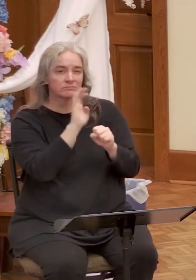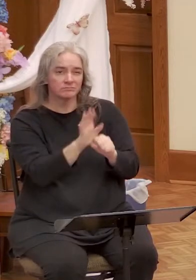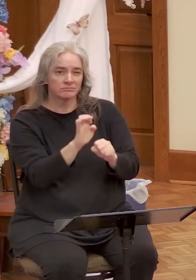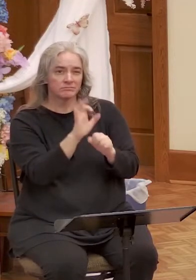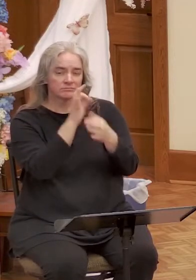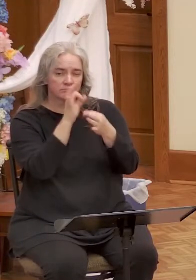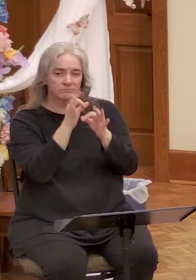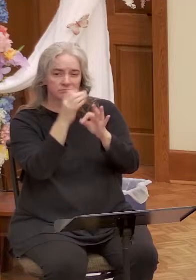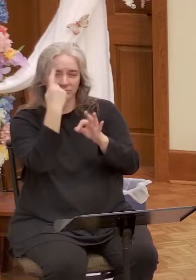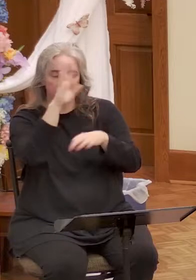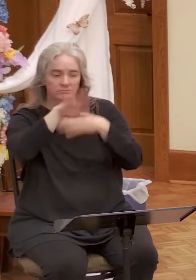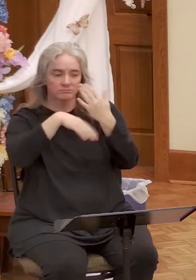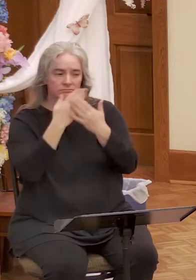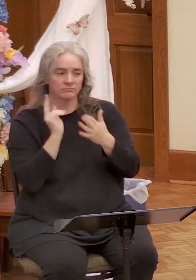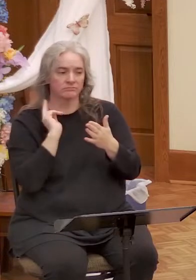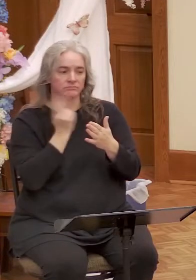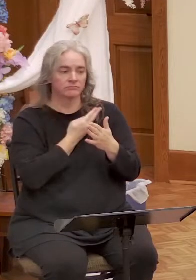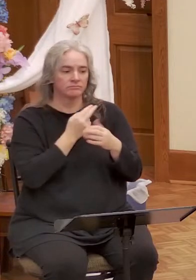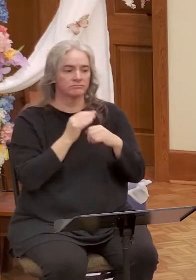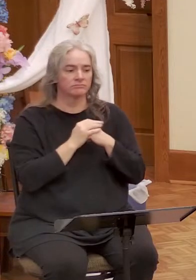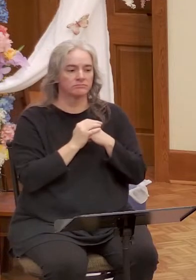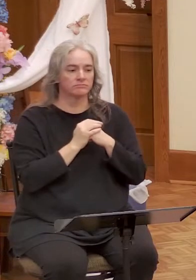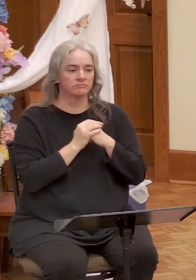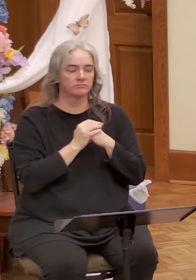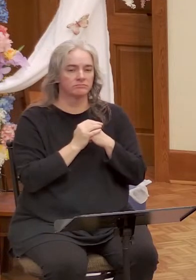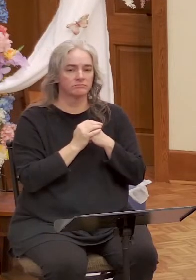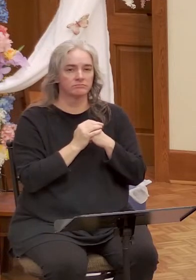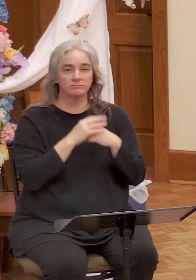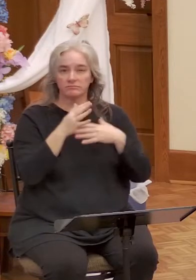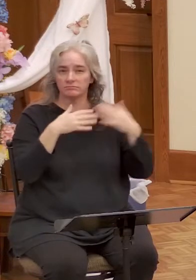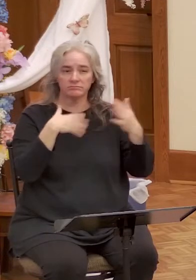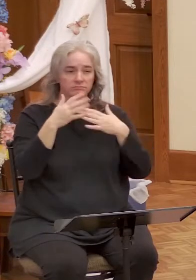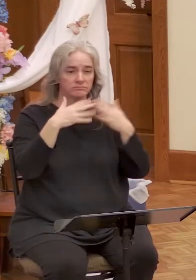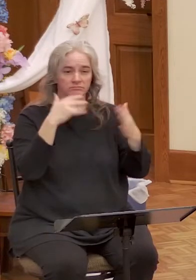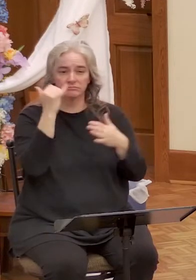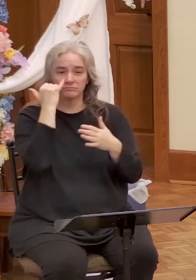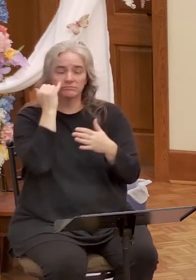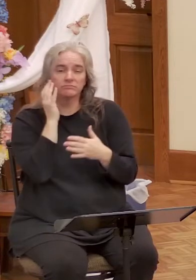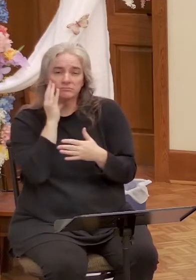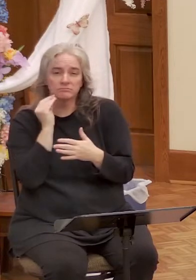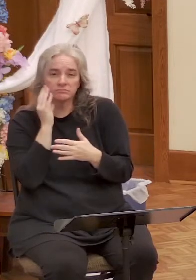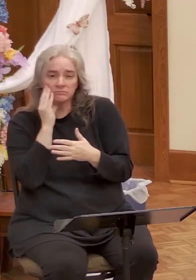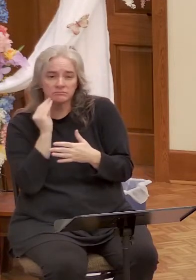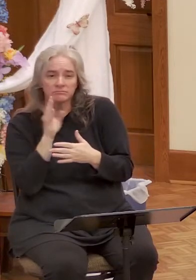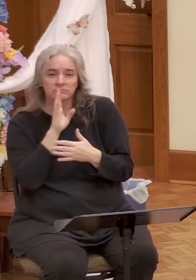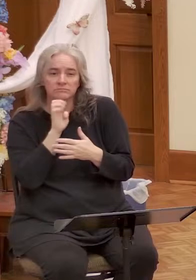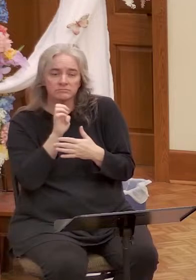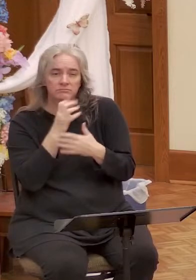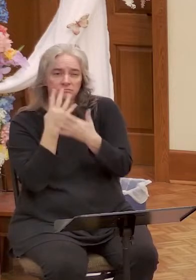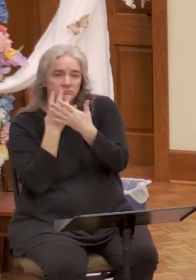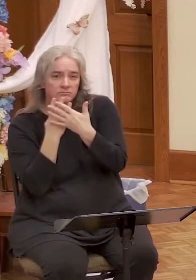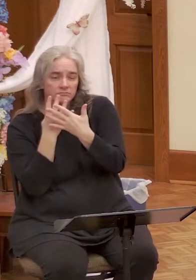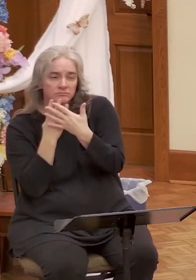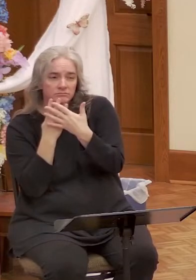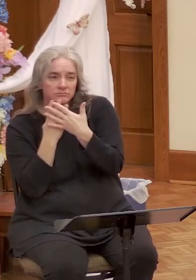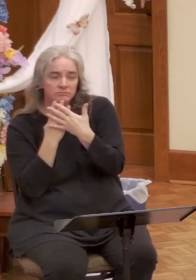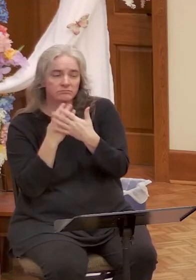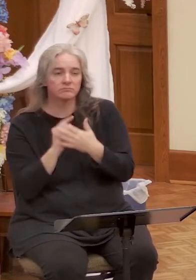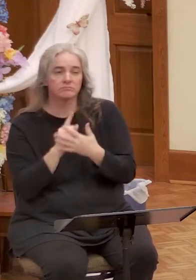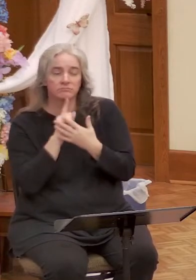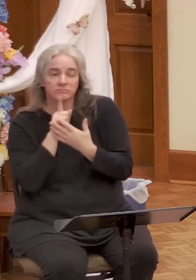us. Whether or not we've ever experienced being behind literal prison